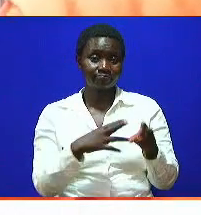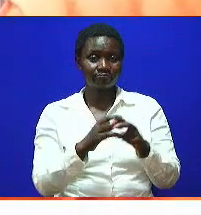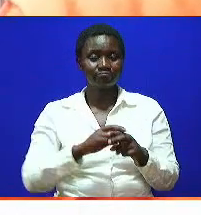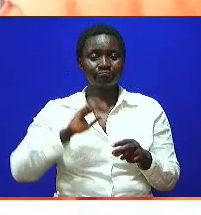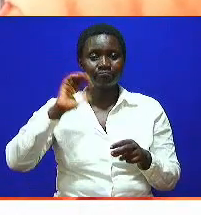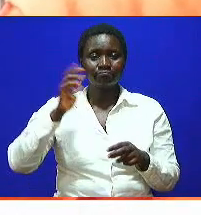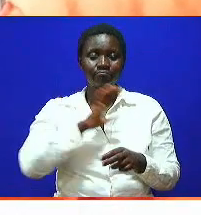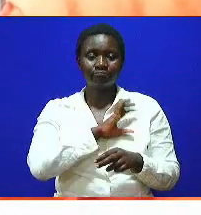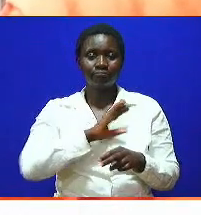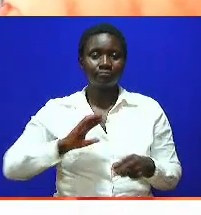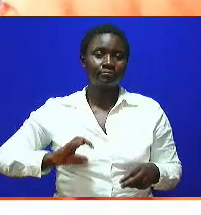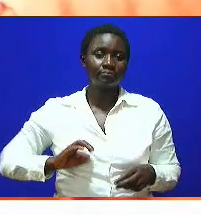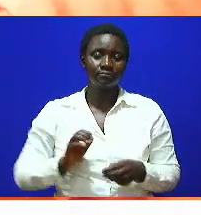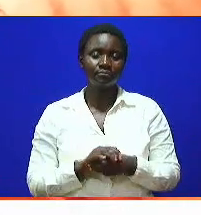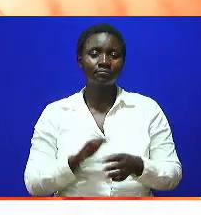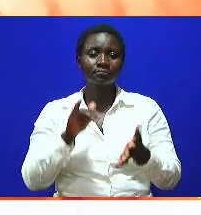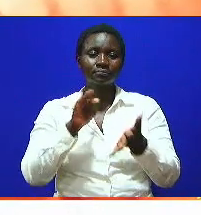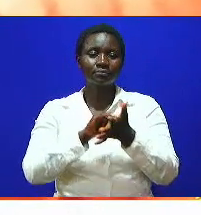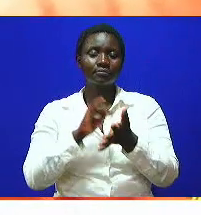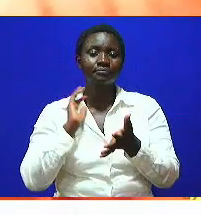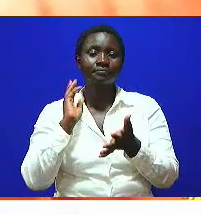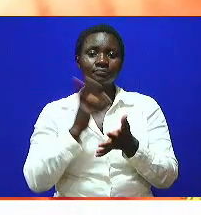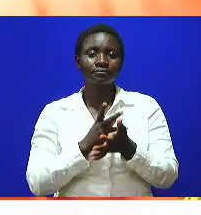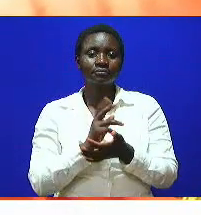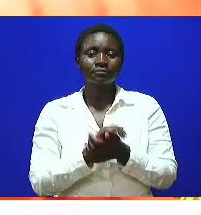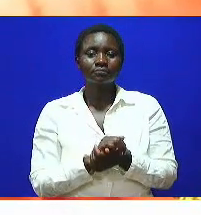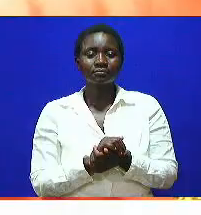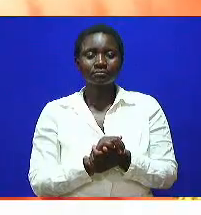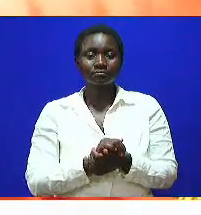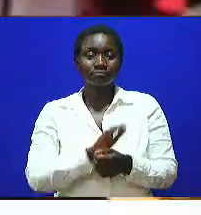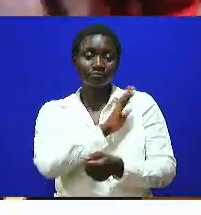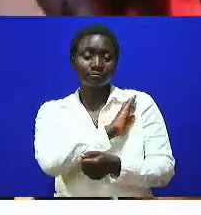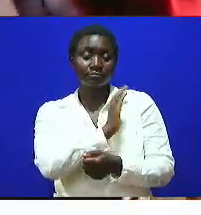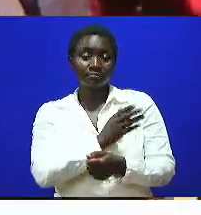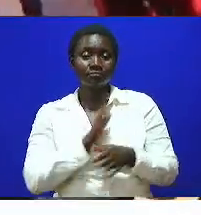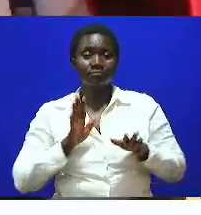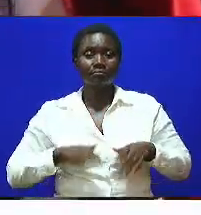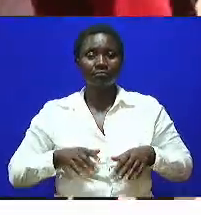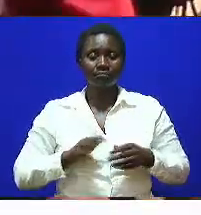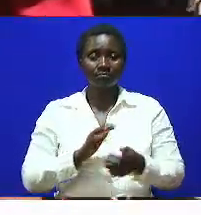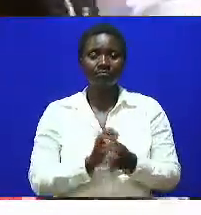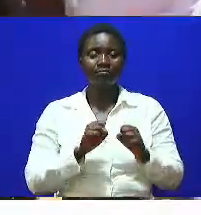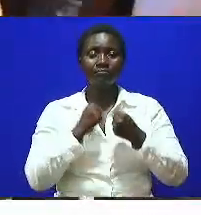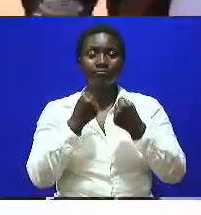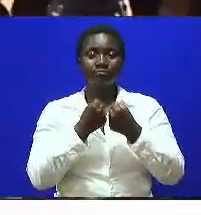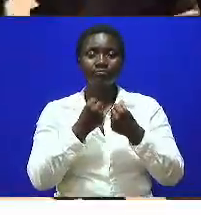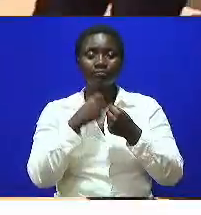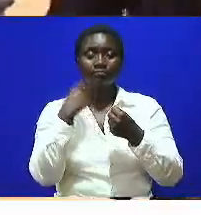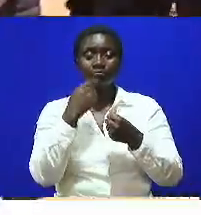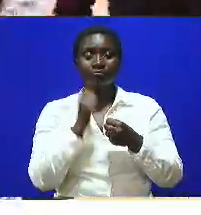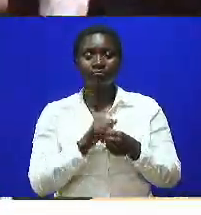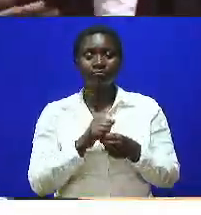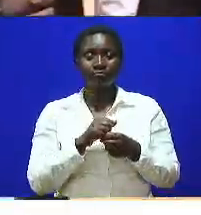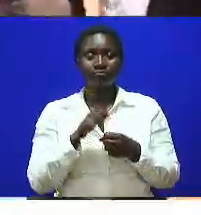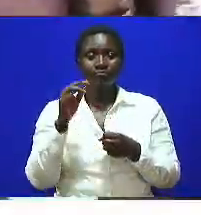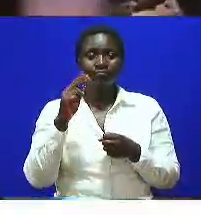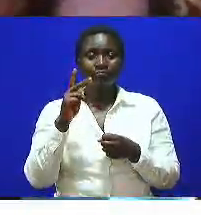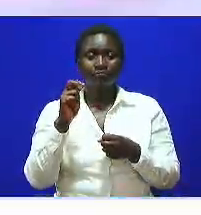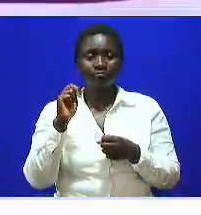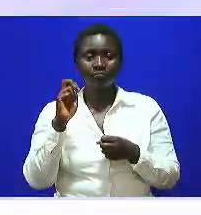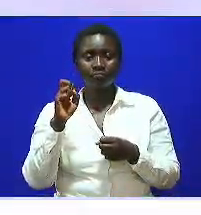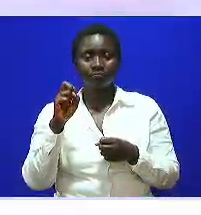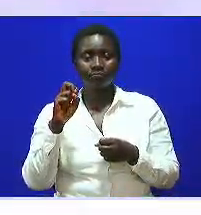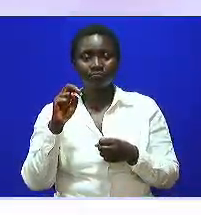commission, so that we empower women and the society. Nigo yomo wabasubati Rebecca Kemtokorwa ebunge